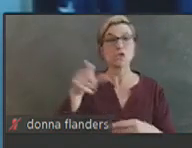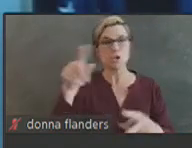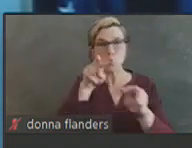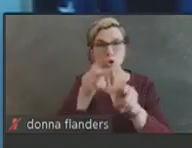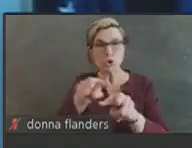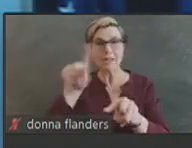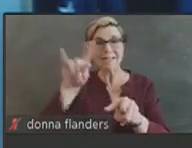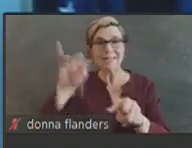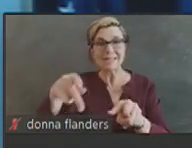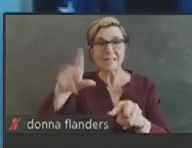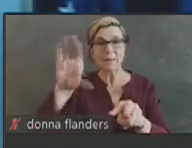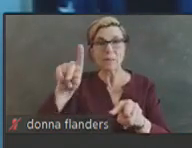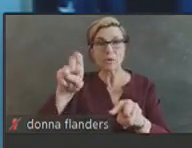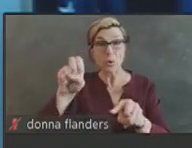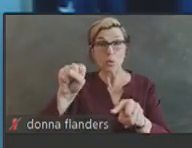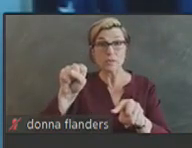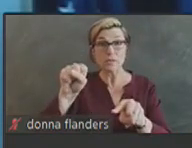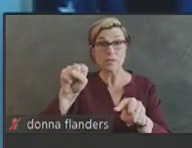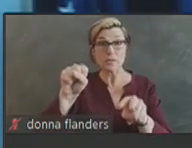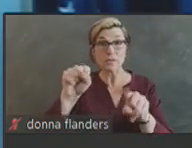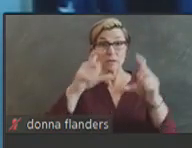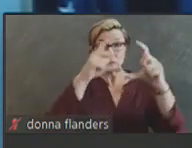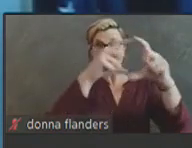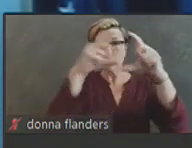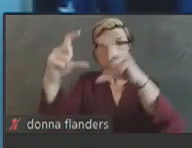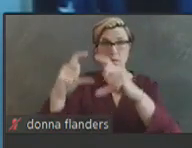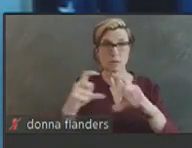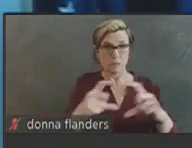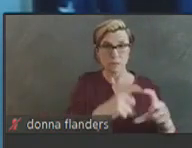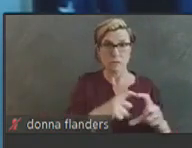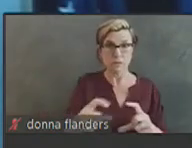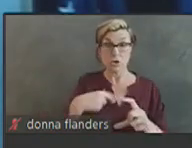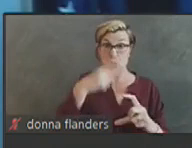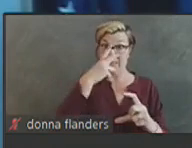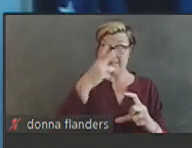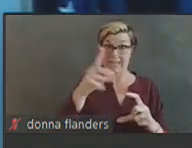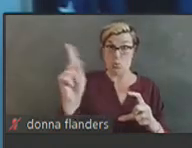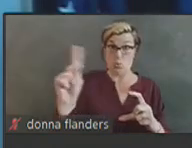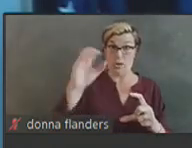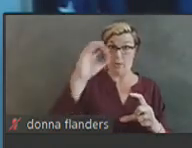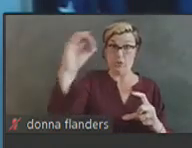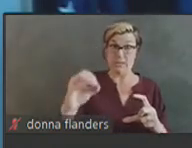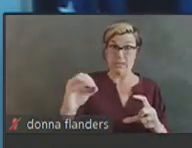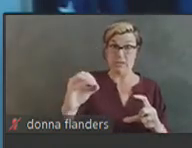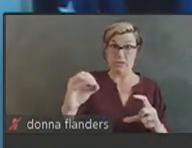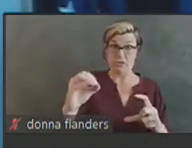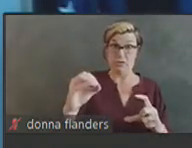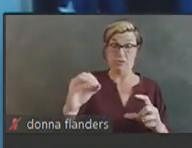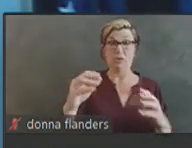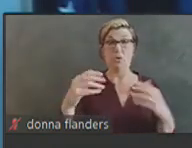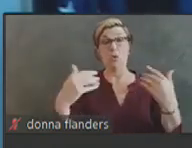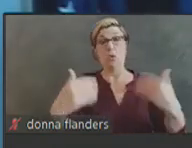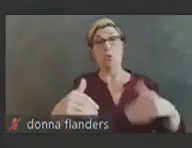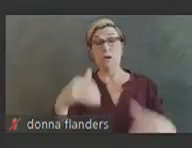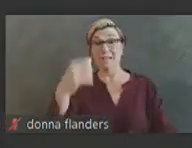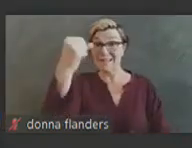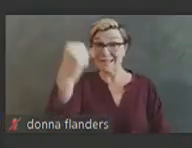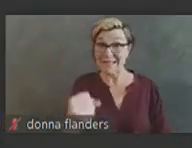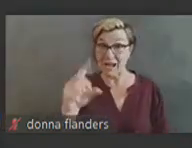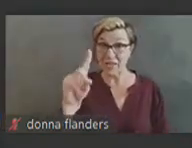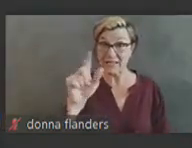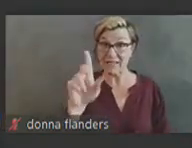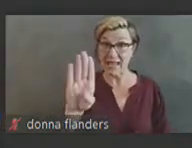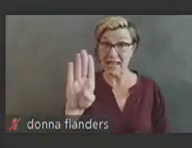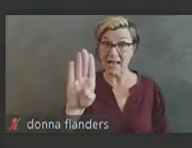greatest incidences of infection. Well, you know South DeKalb just as well as I do. You can look at the zip